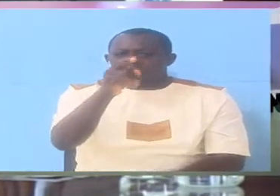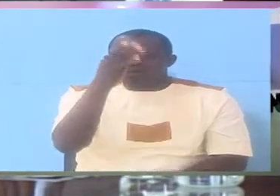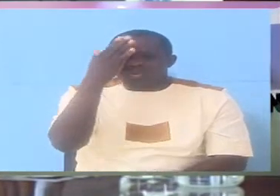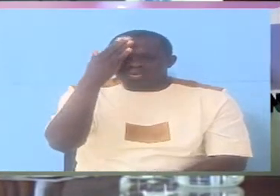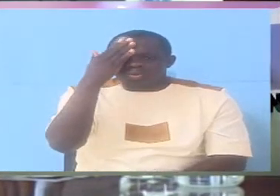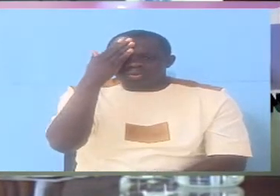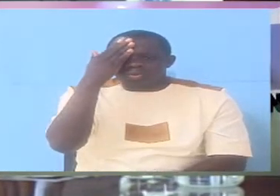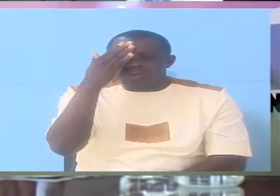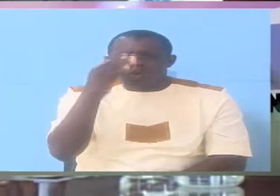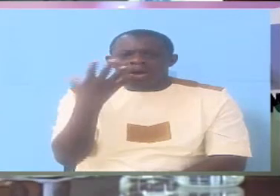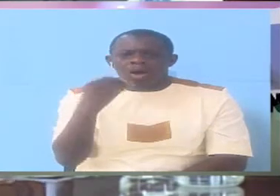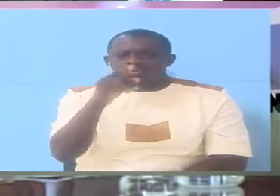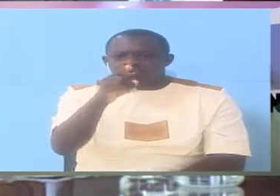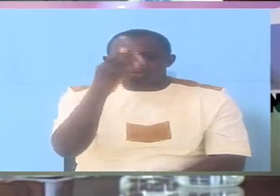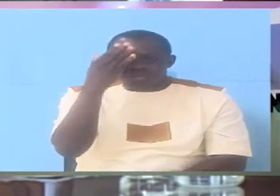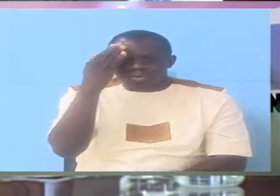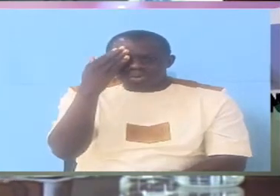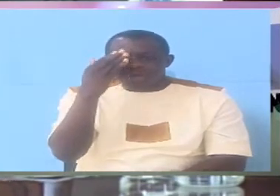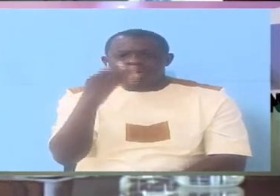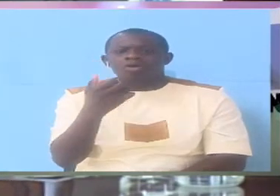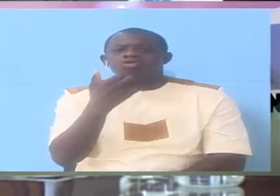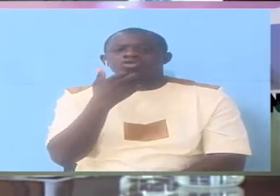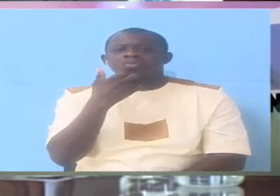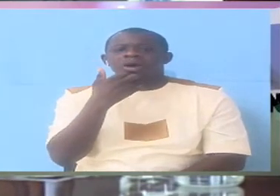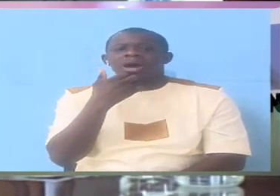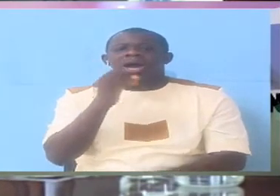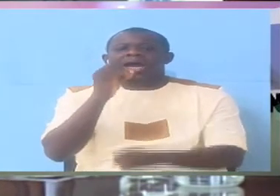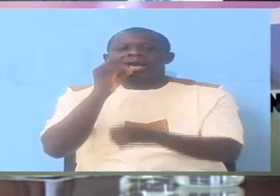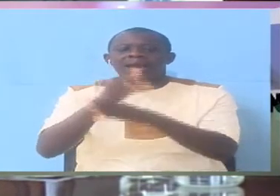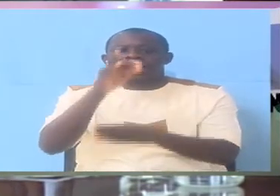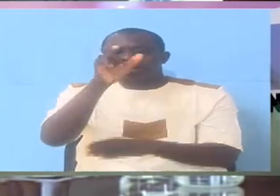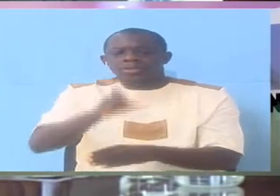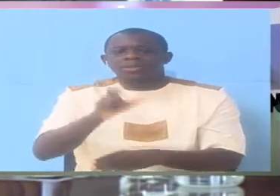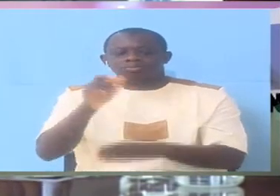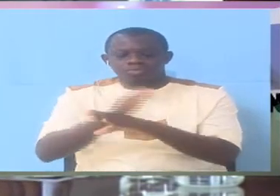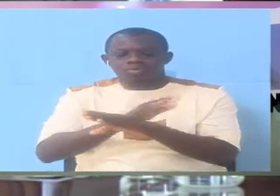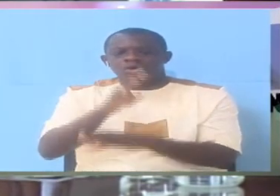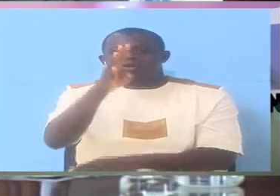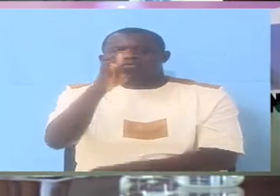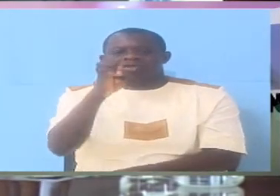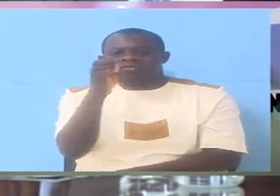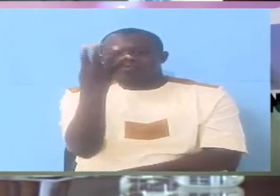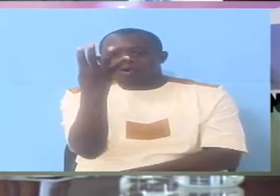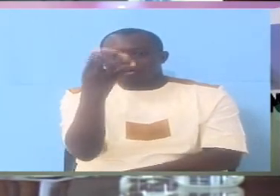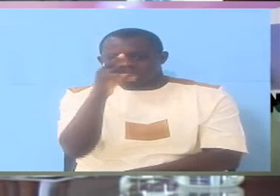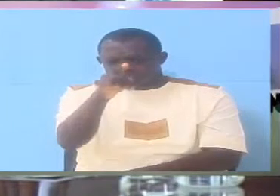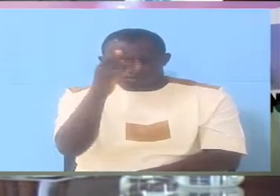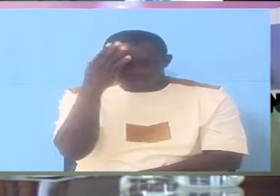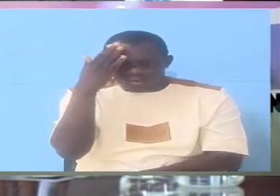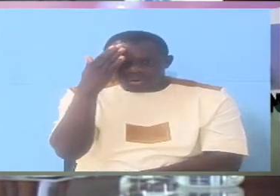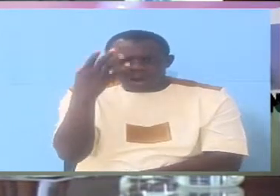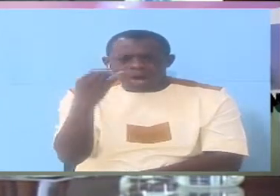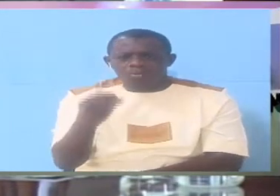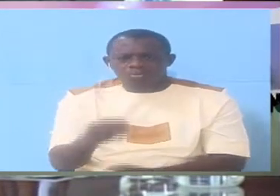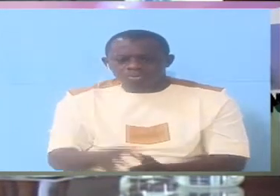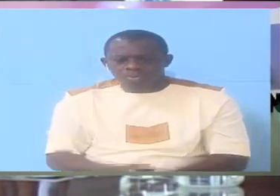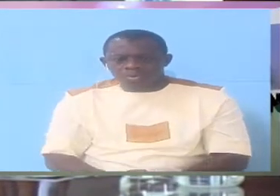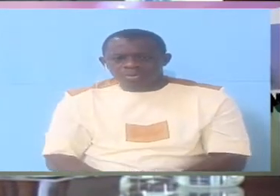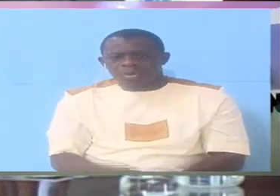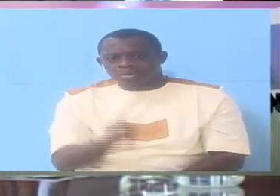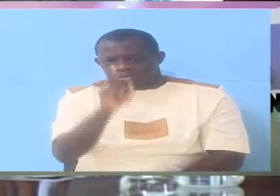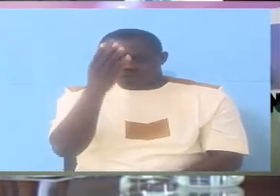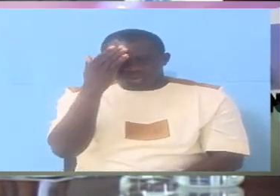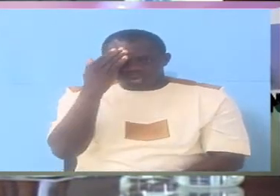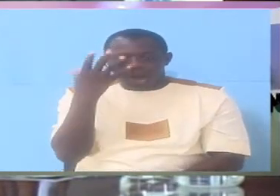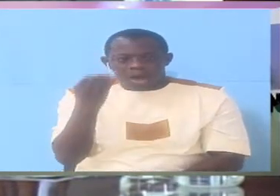of Ghanaians among them, that it was 44? 44. How did you know that number? Ghanaian